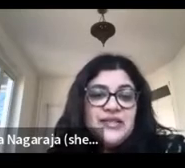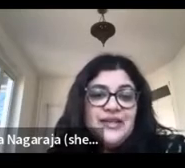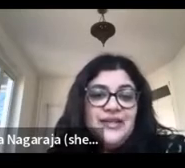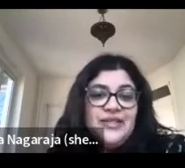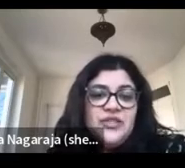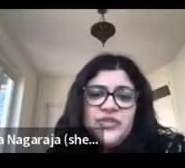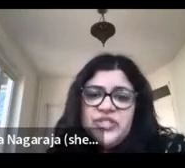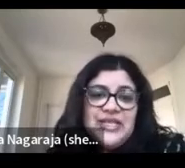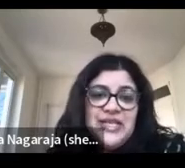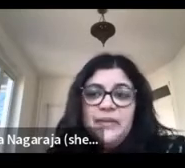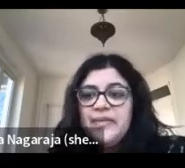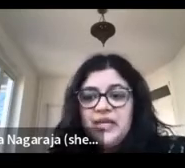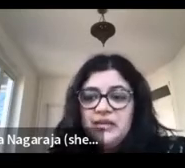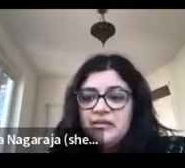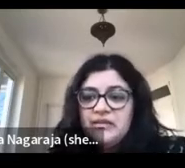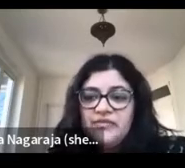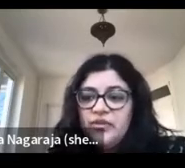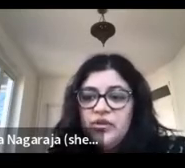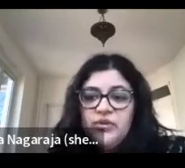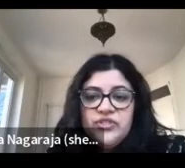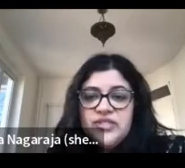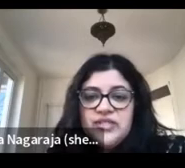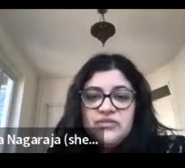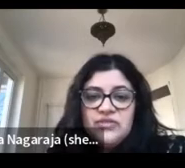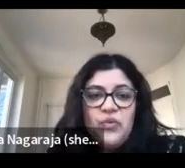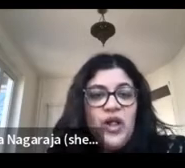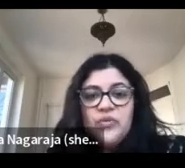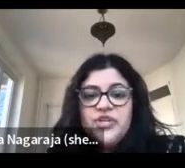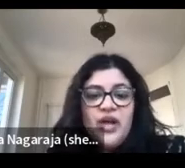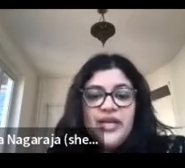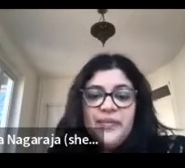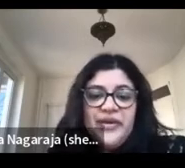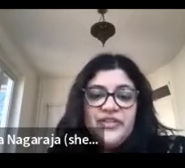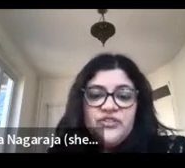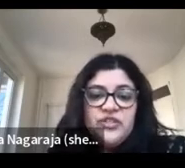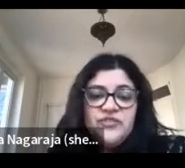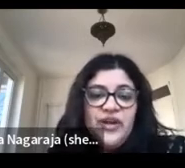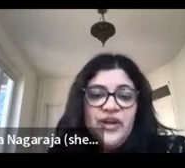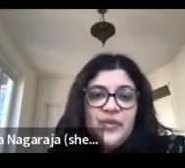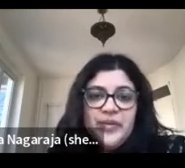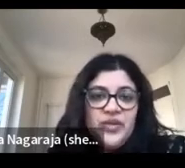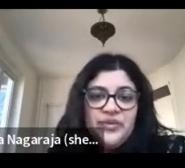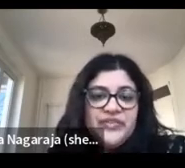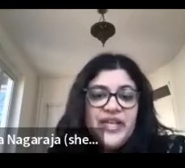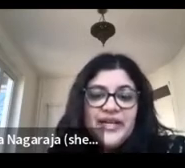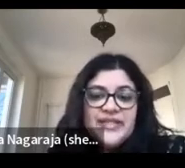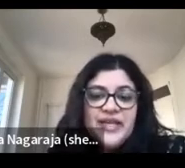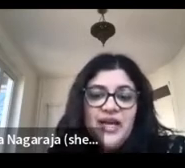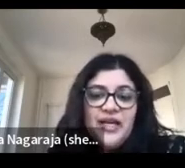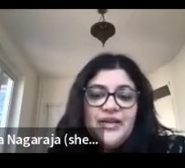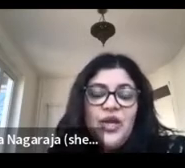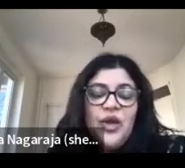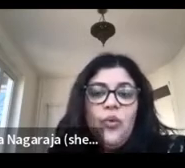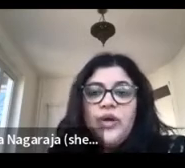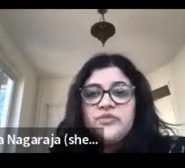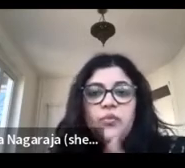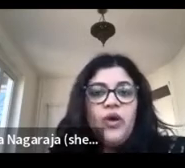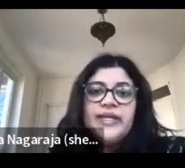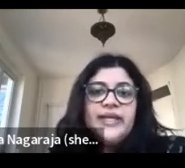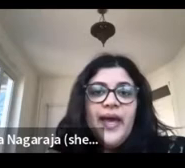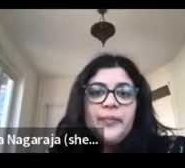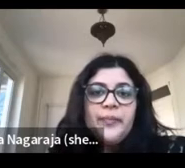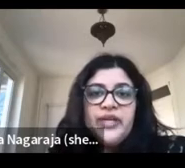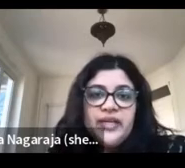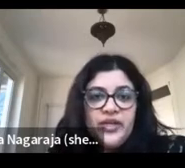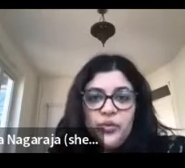things. So we're just going to take a minute, you know, just while we're talking about it, just for everybody to reflect on what is